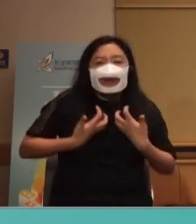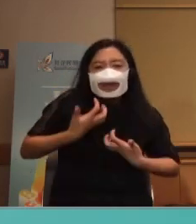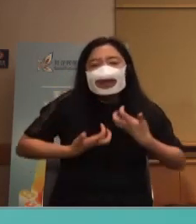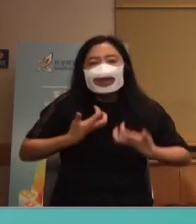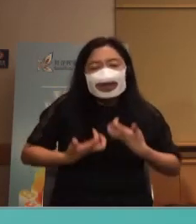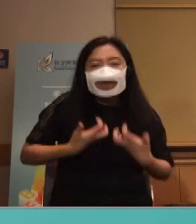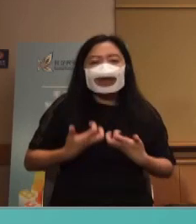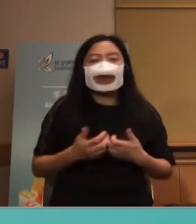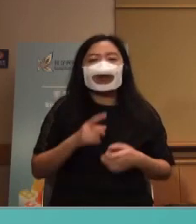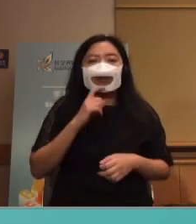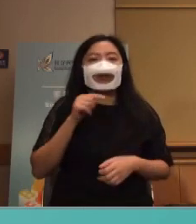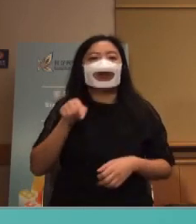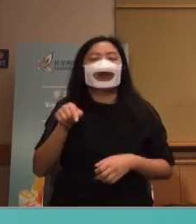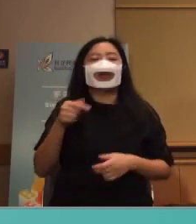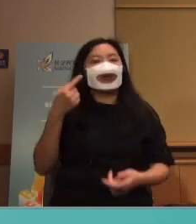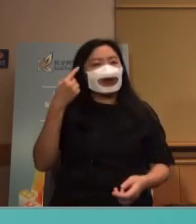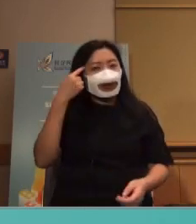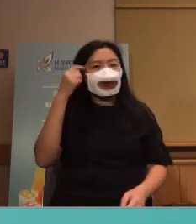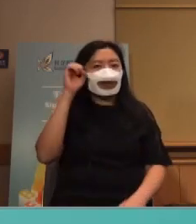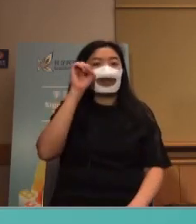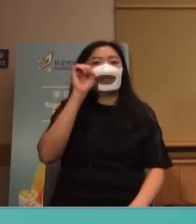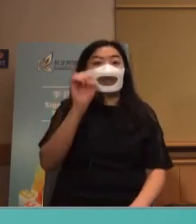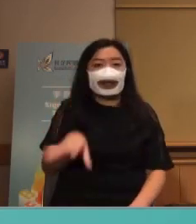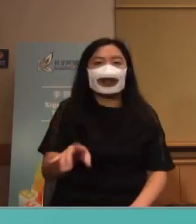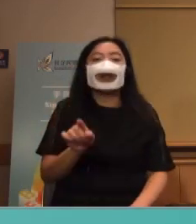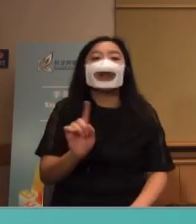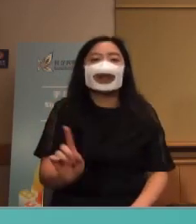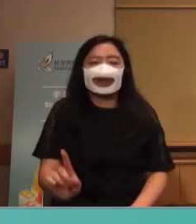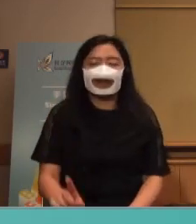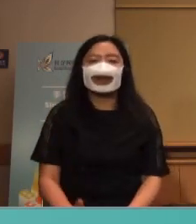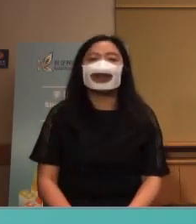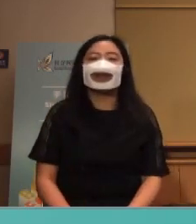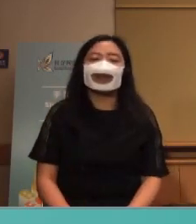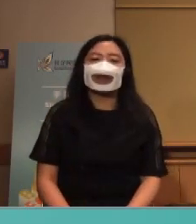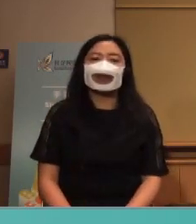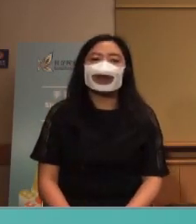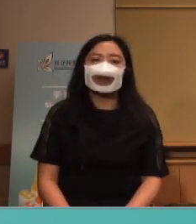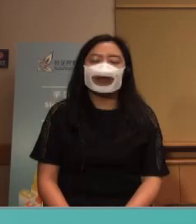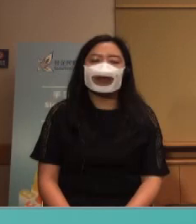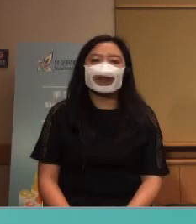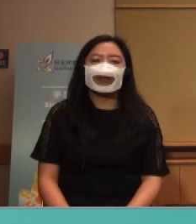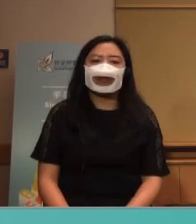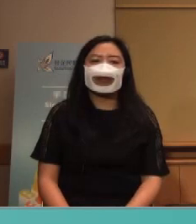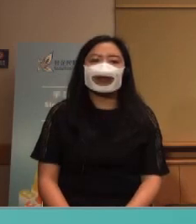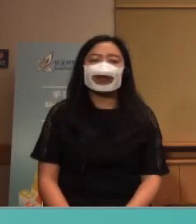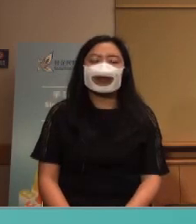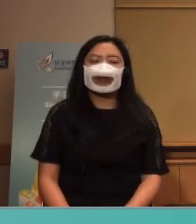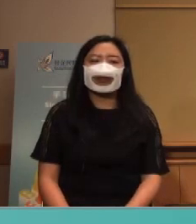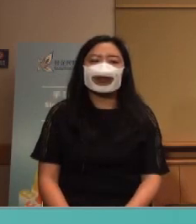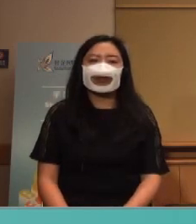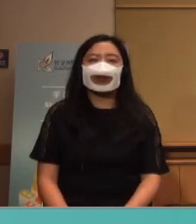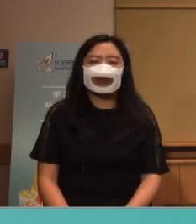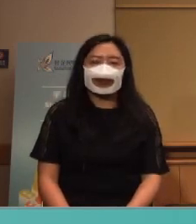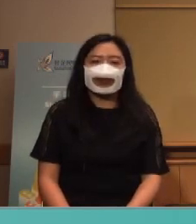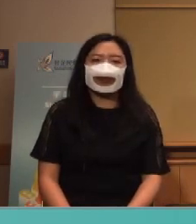smaller questions for Galen to answer. So the bigger question is there hope for impact in Web3